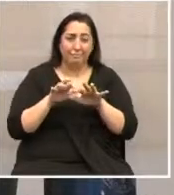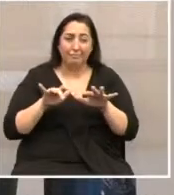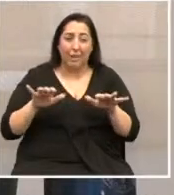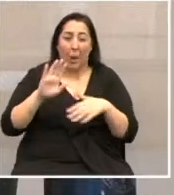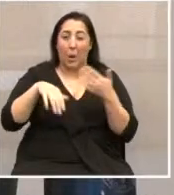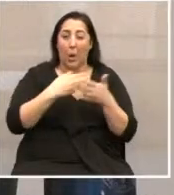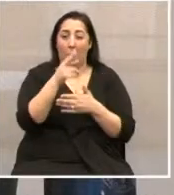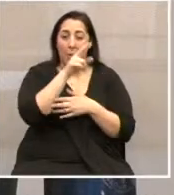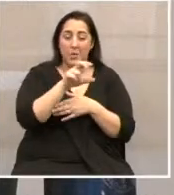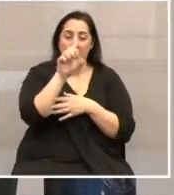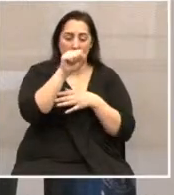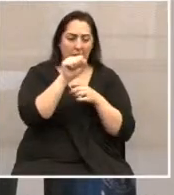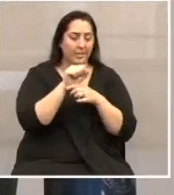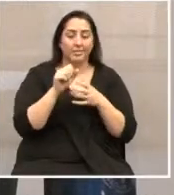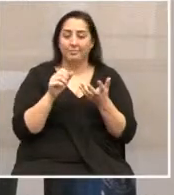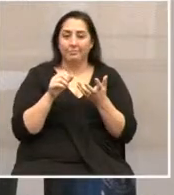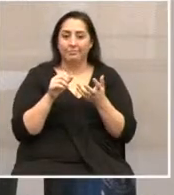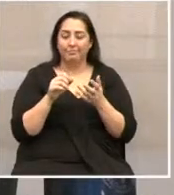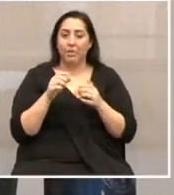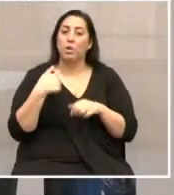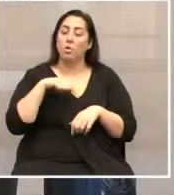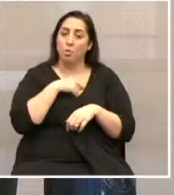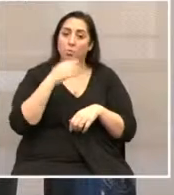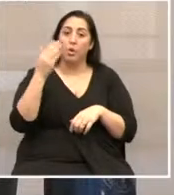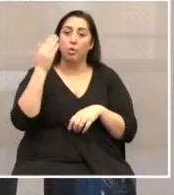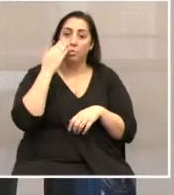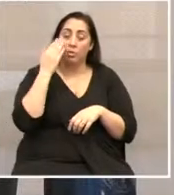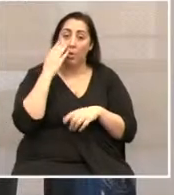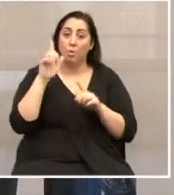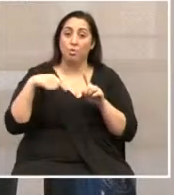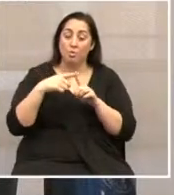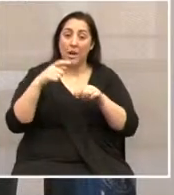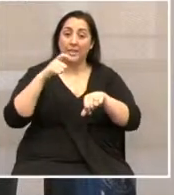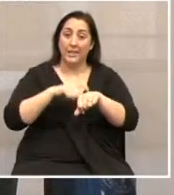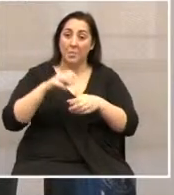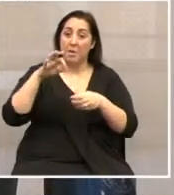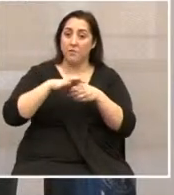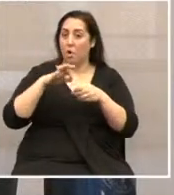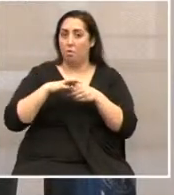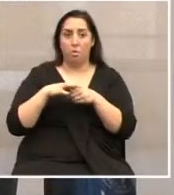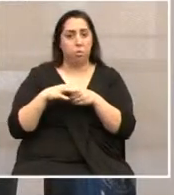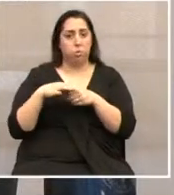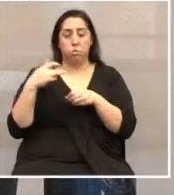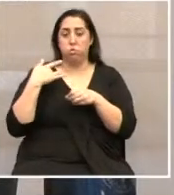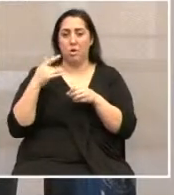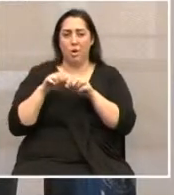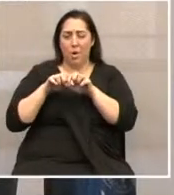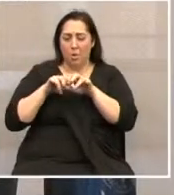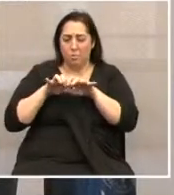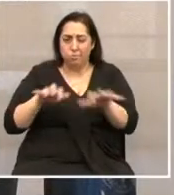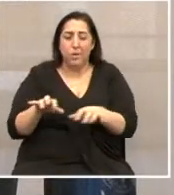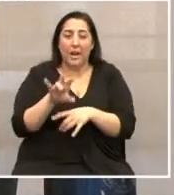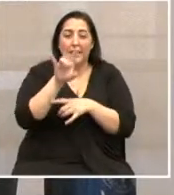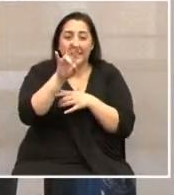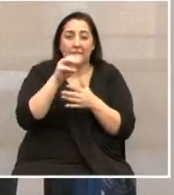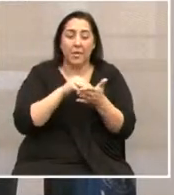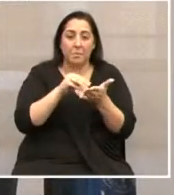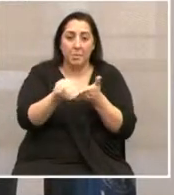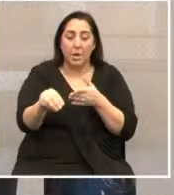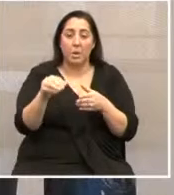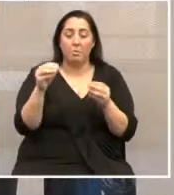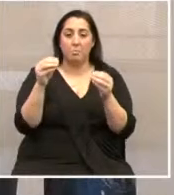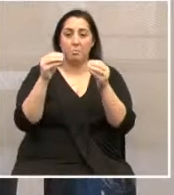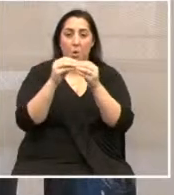United States. And we also know that they turned out in record numbers, right? We had 7 million more Latinos turn